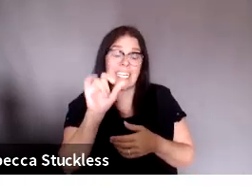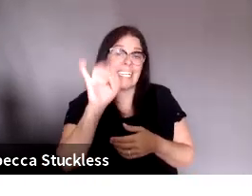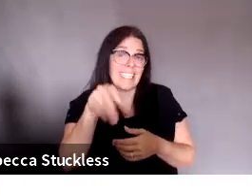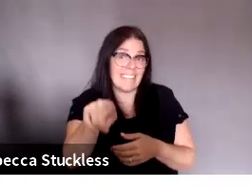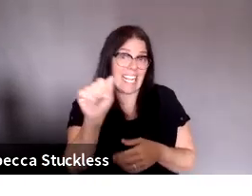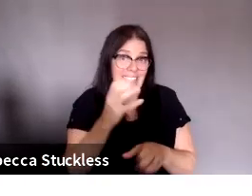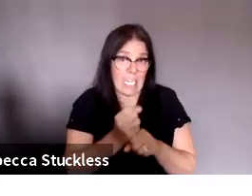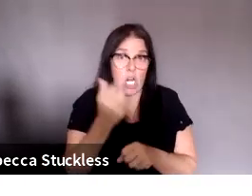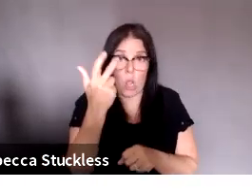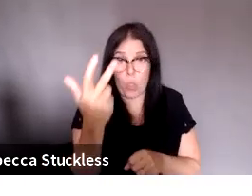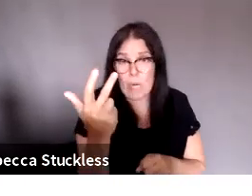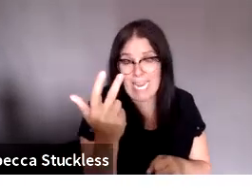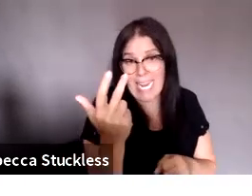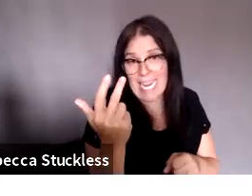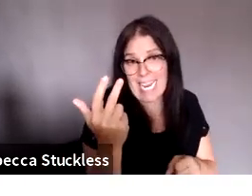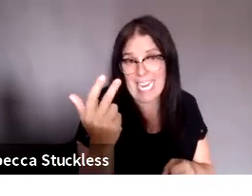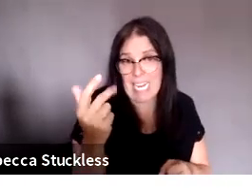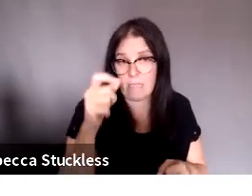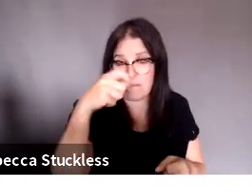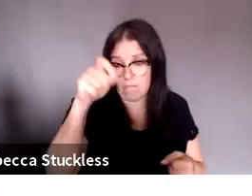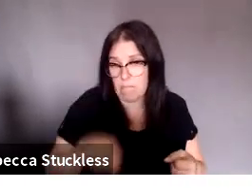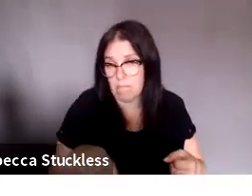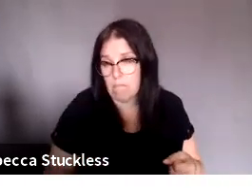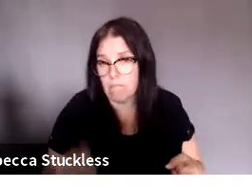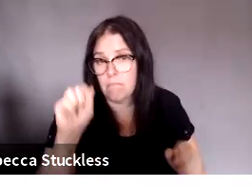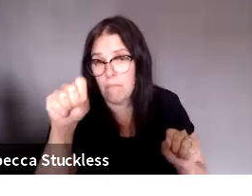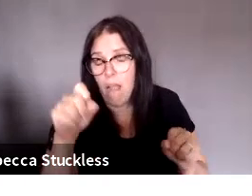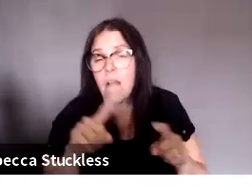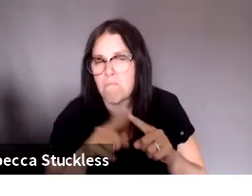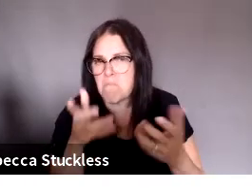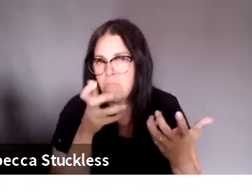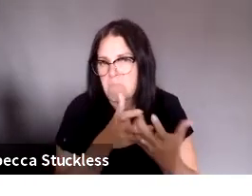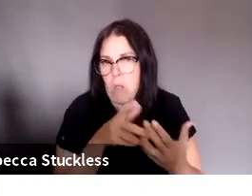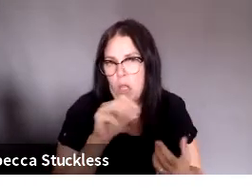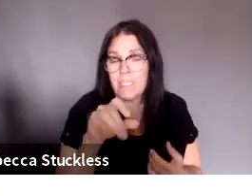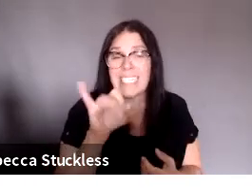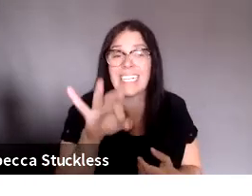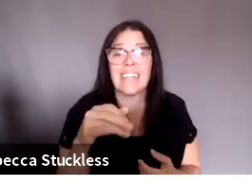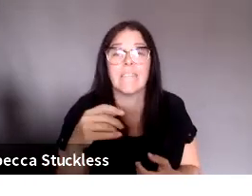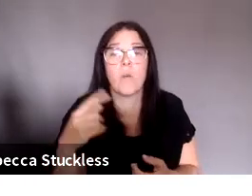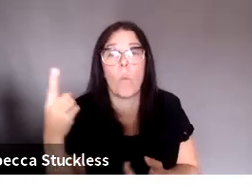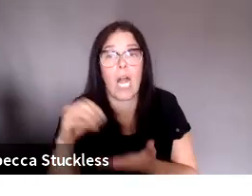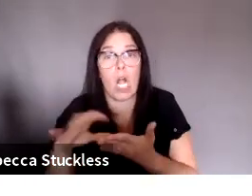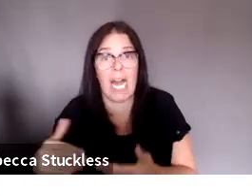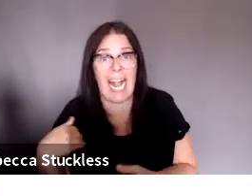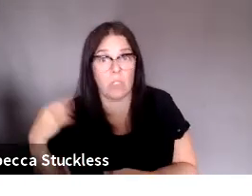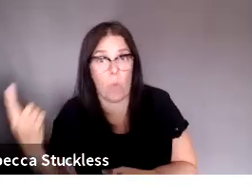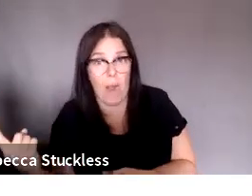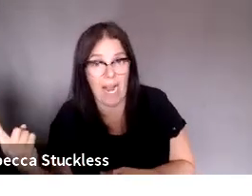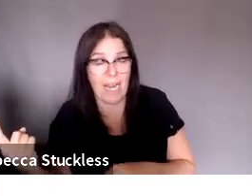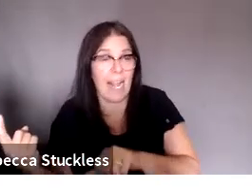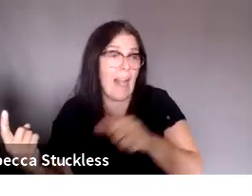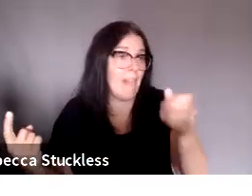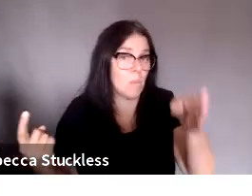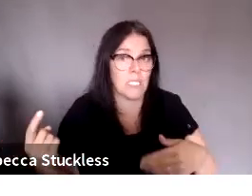you're going to meet the 30%. If one learner has 1 suitability indicator and another has 5, you're still going